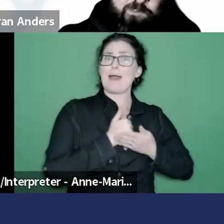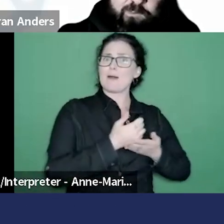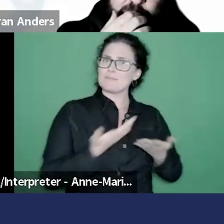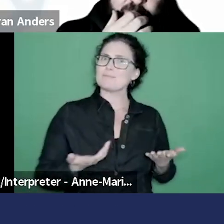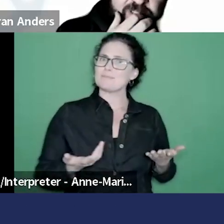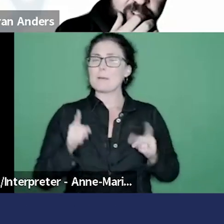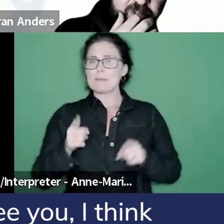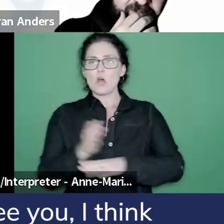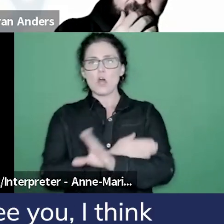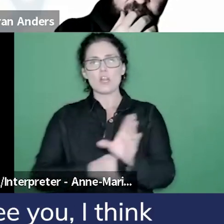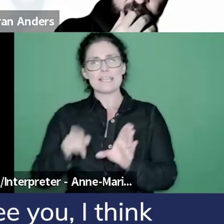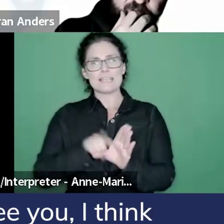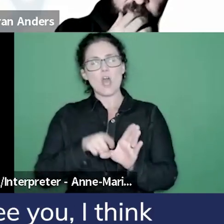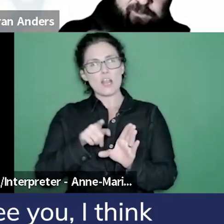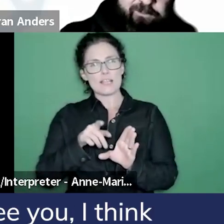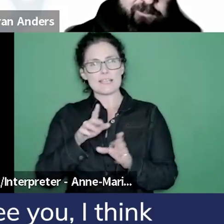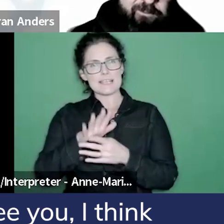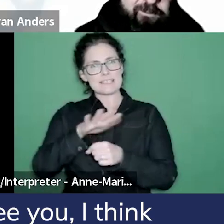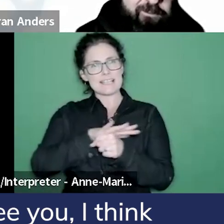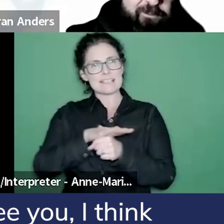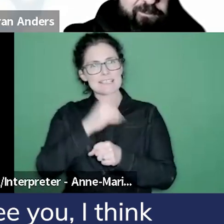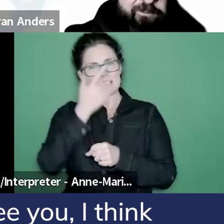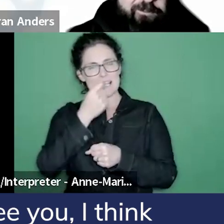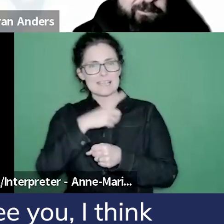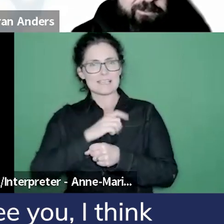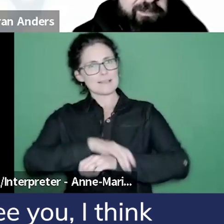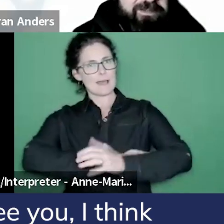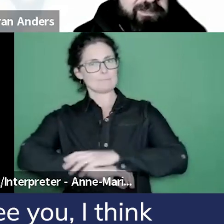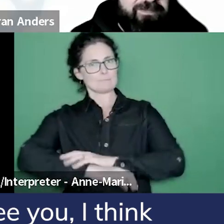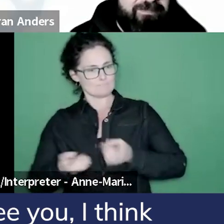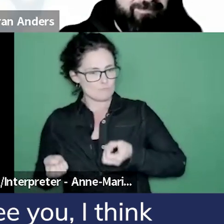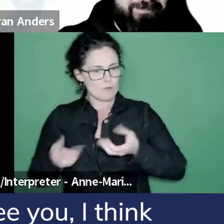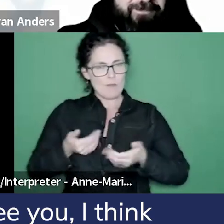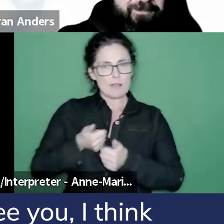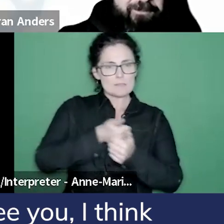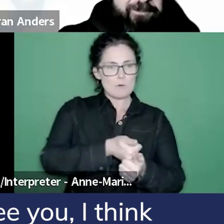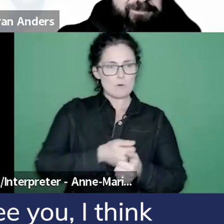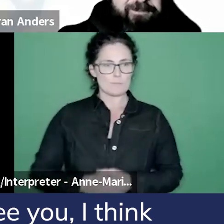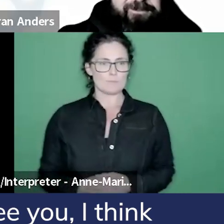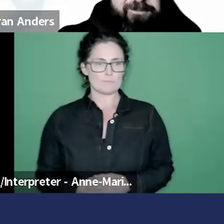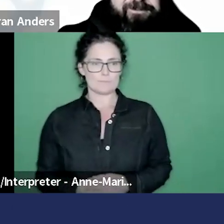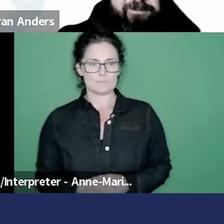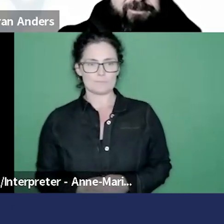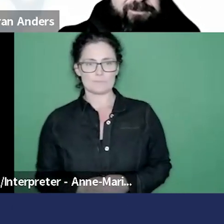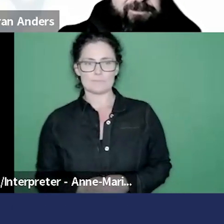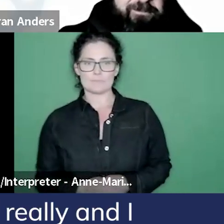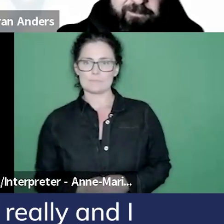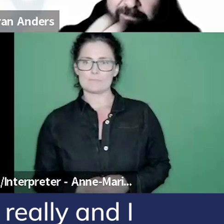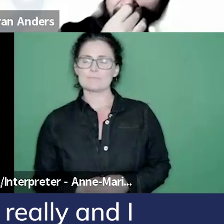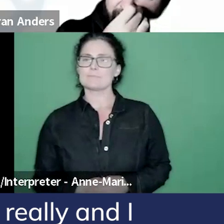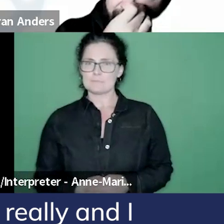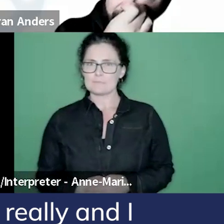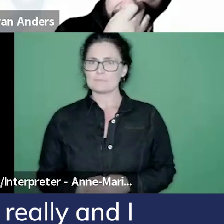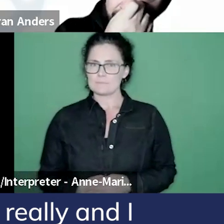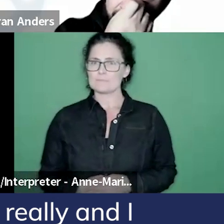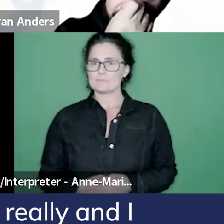and provide. I'll just invite, is anyone, Grace, I can see I think you're ready to comment. Thank you, Abby. Yeah,